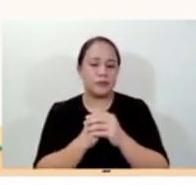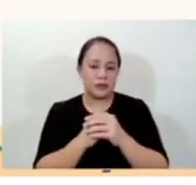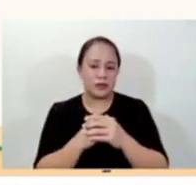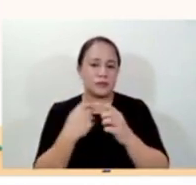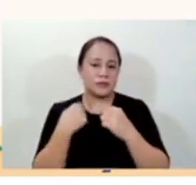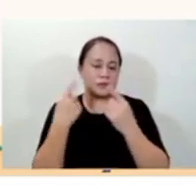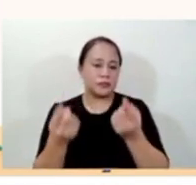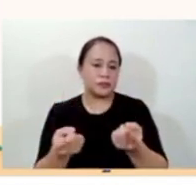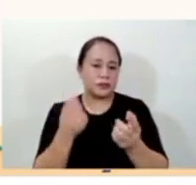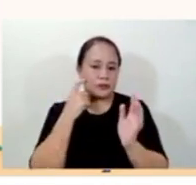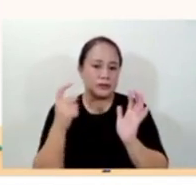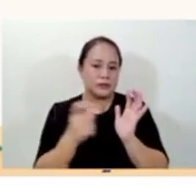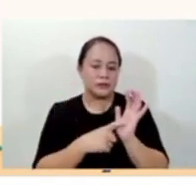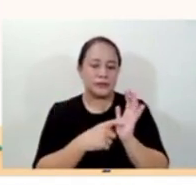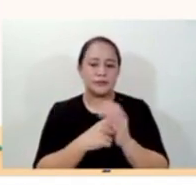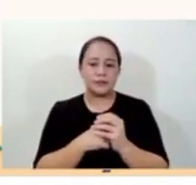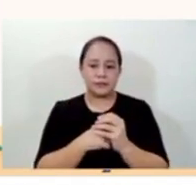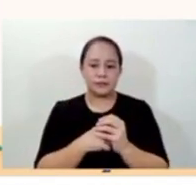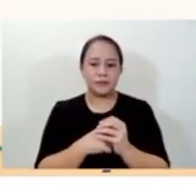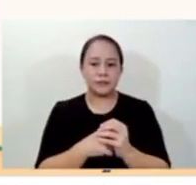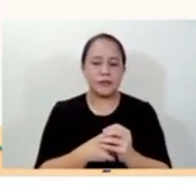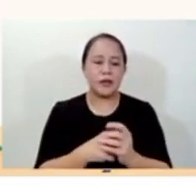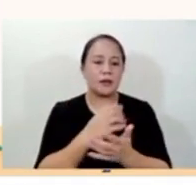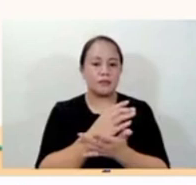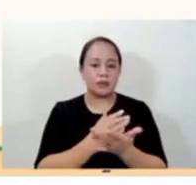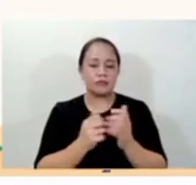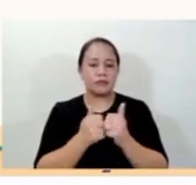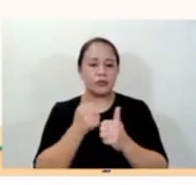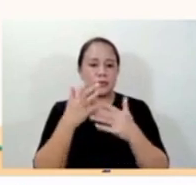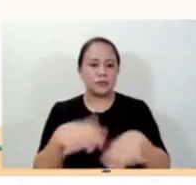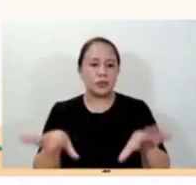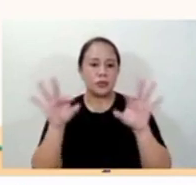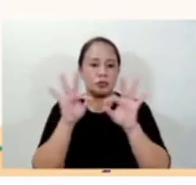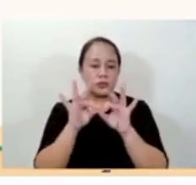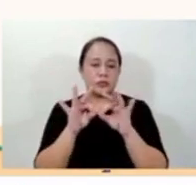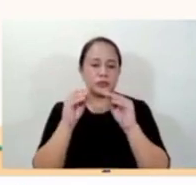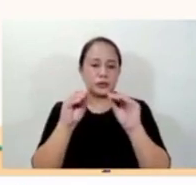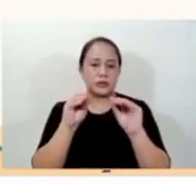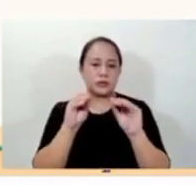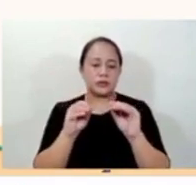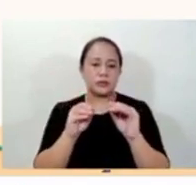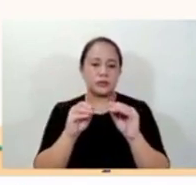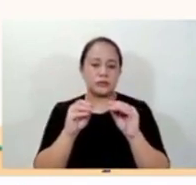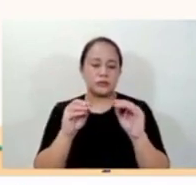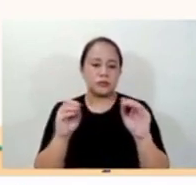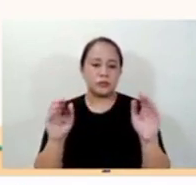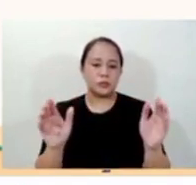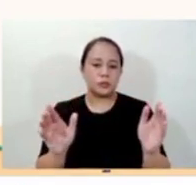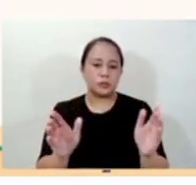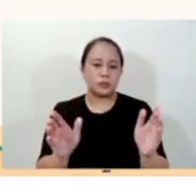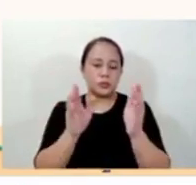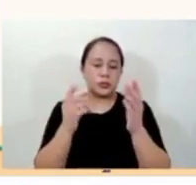few opportunities for advancement, which has been identified as part of the most